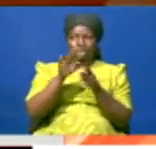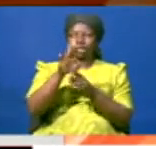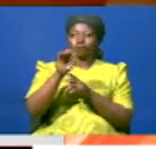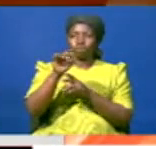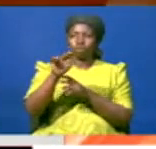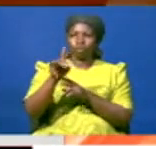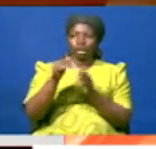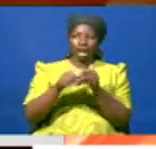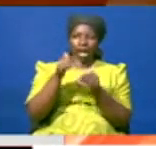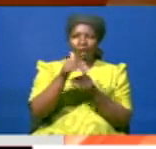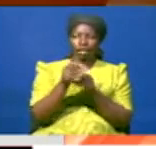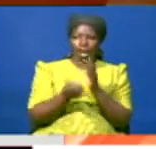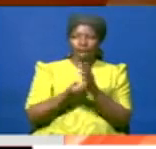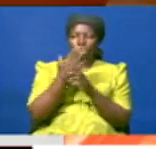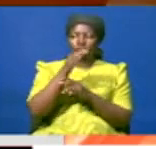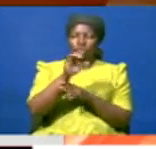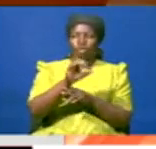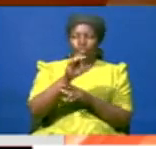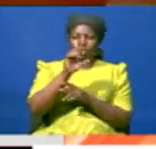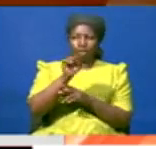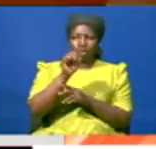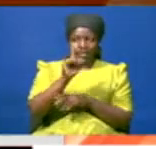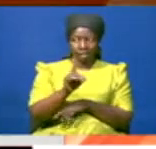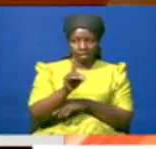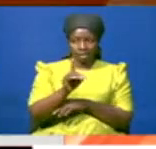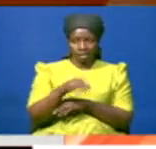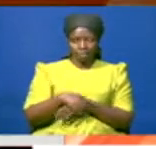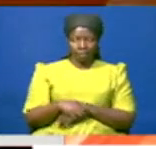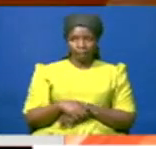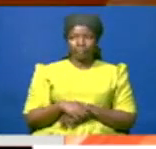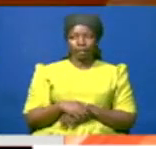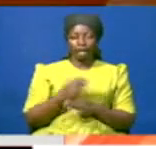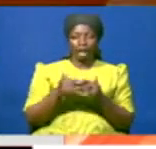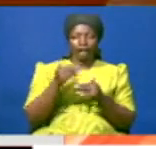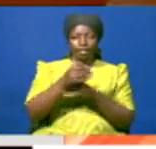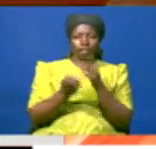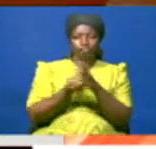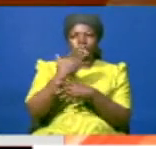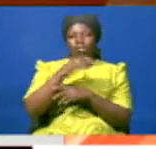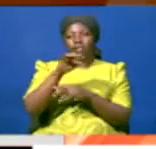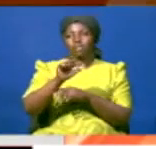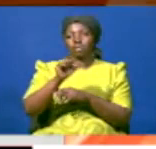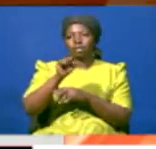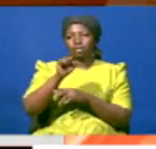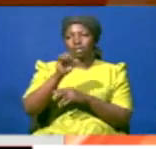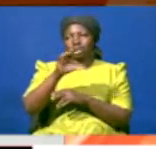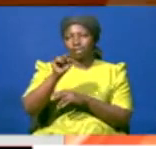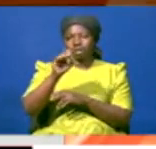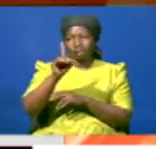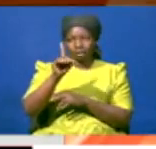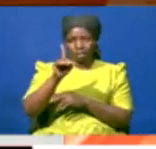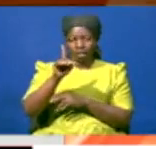Depository, CSD, next month. Speaking while launching the revamped Central Bank Banking Hall, Central Bank Governor Dr.